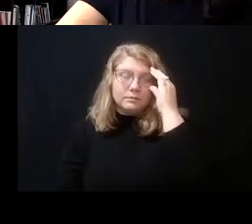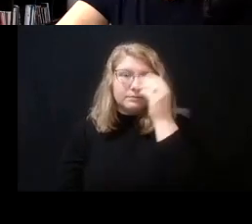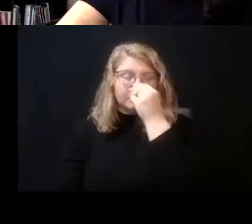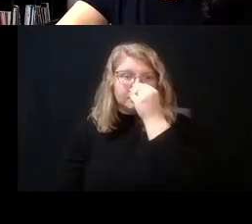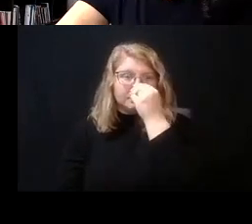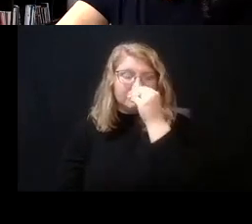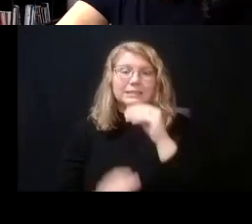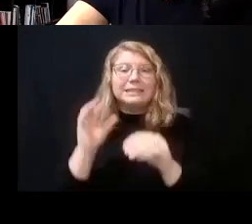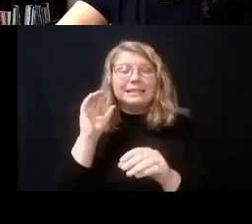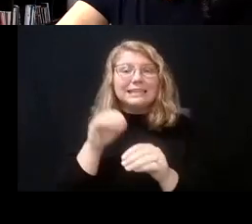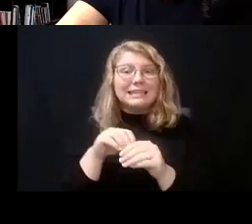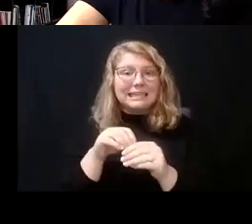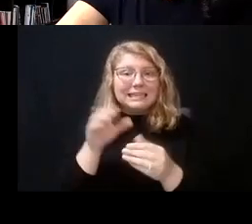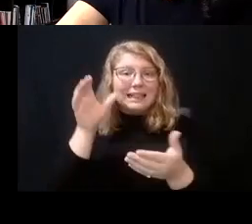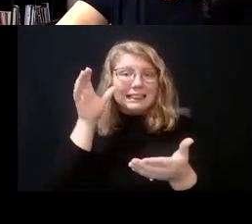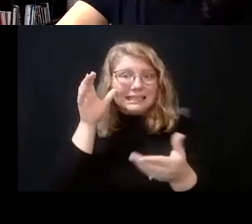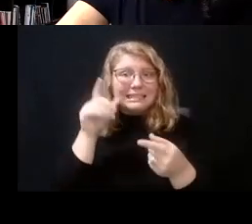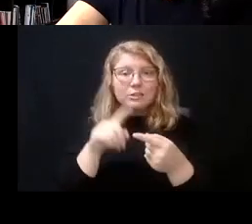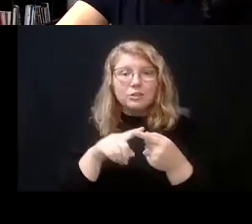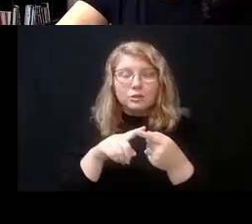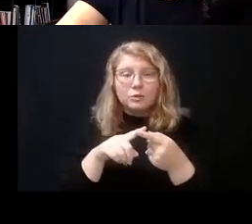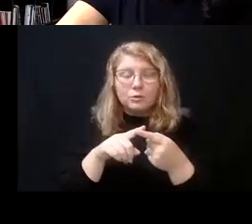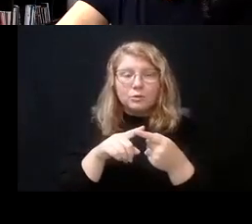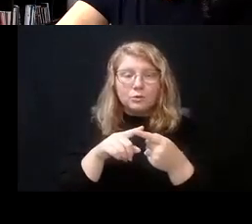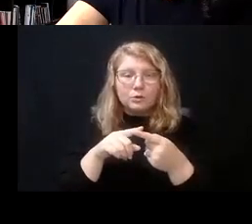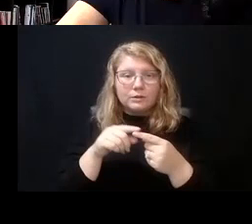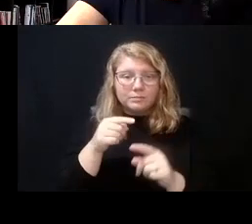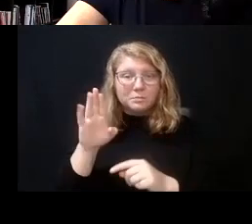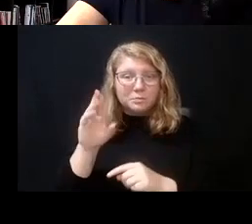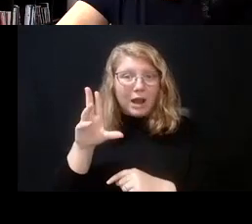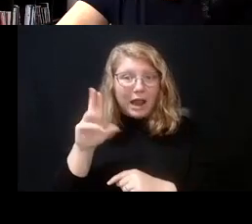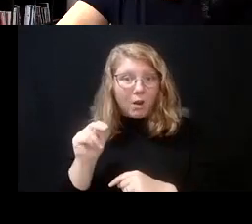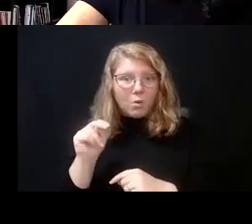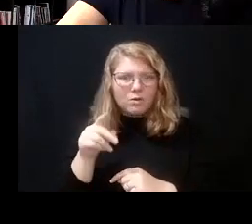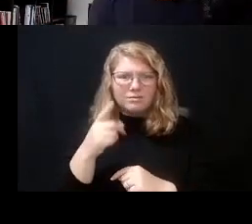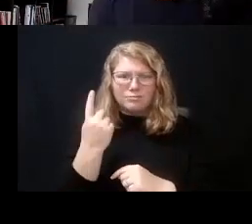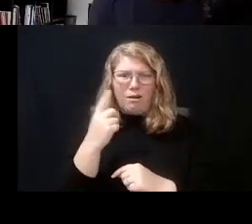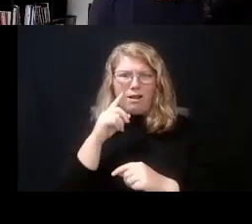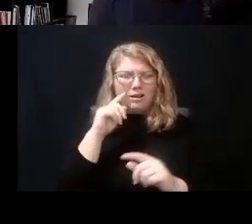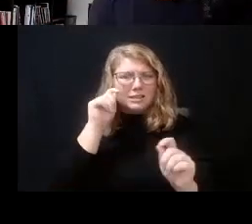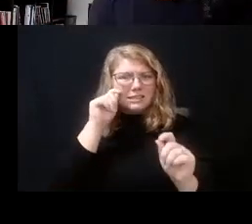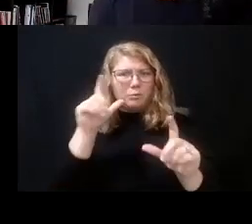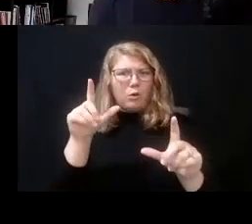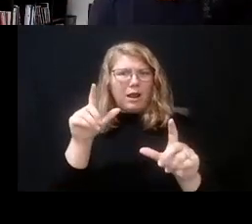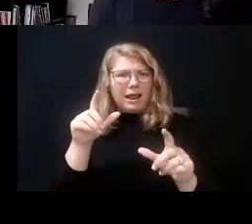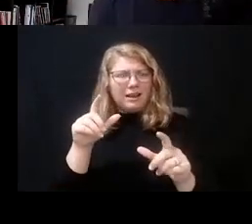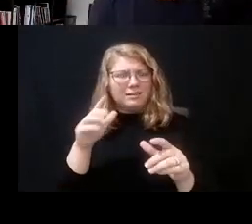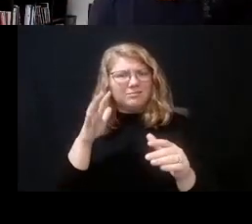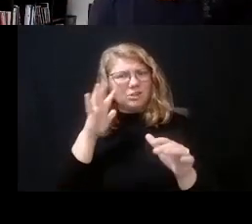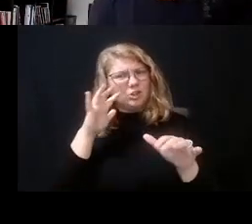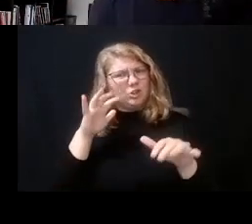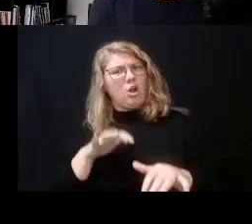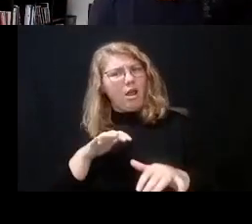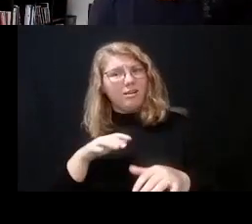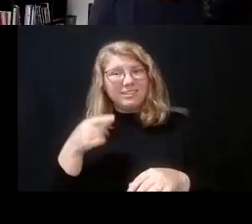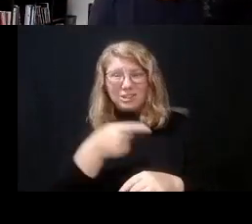in listening to Brene Brown, she said something that I thought was really shocking. I think as a person who's done, you know, is a